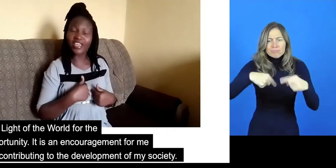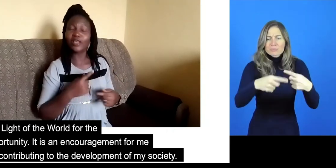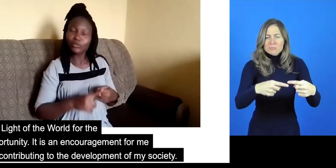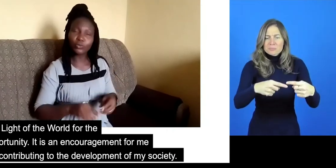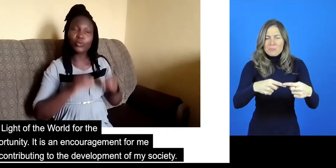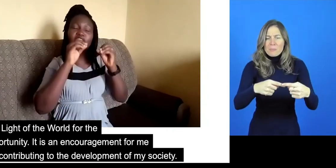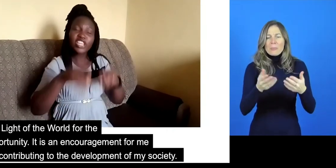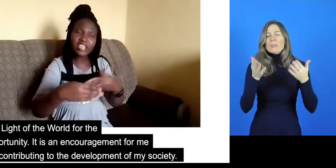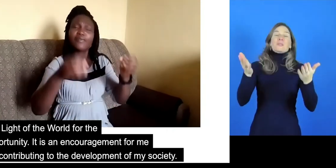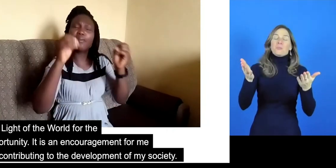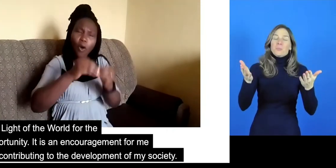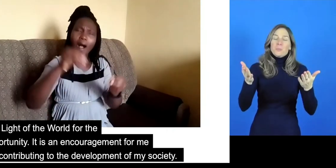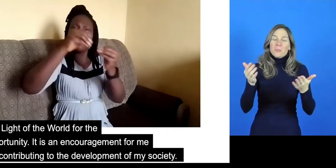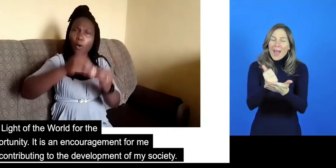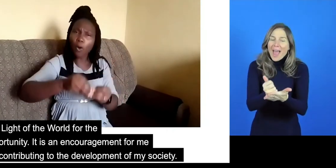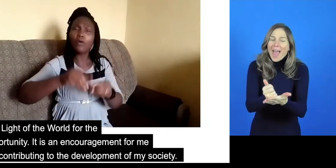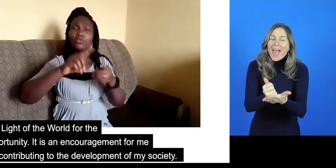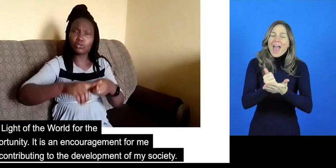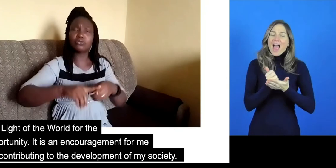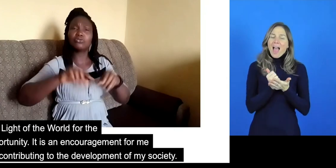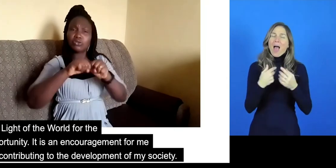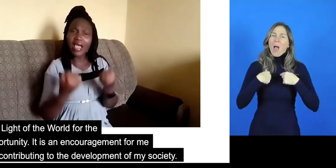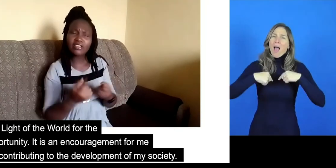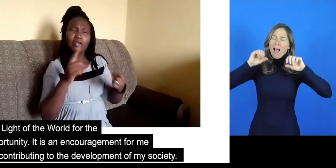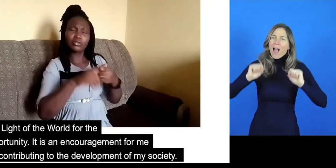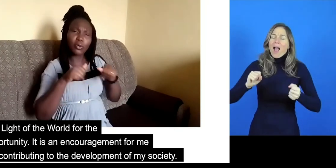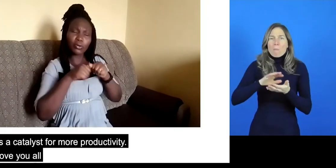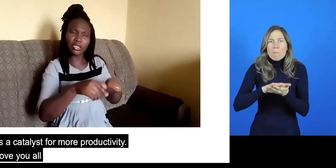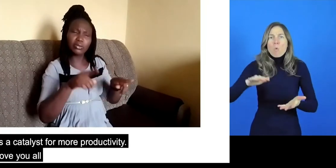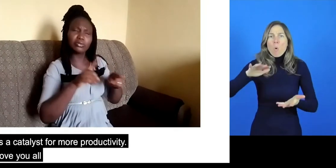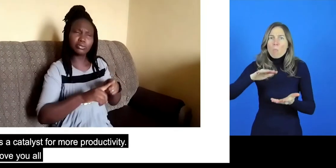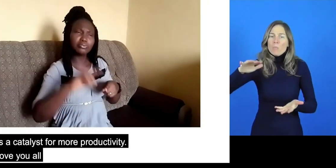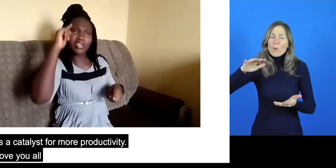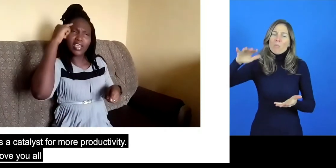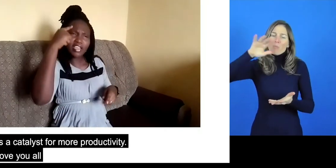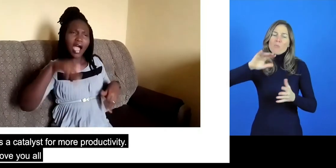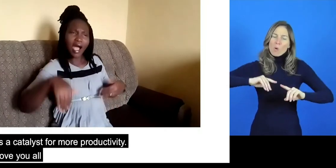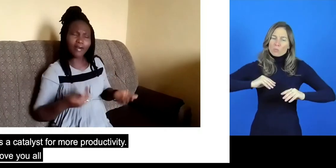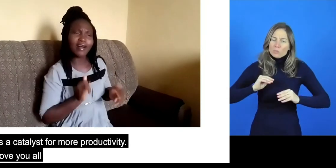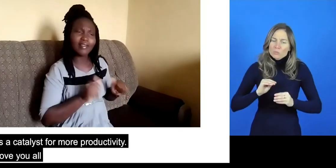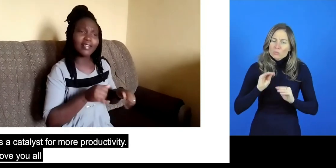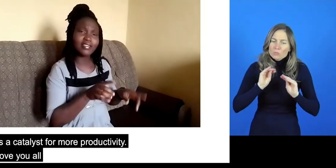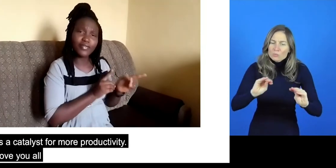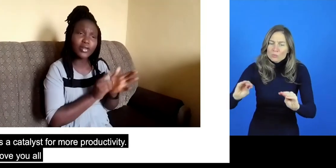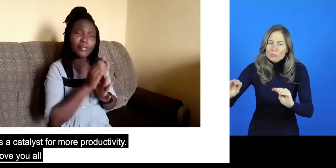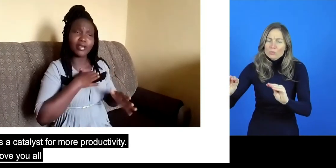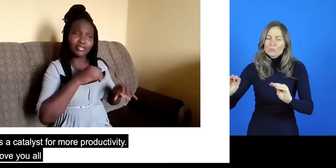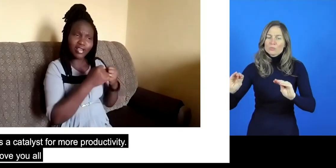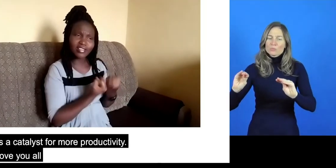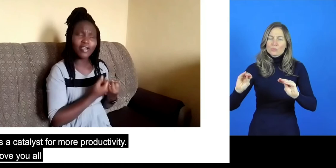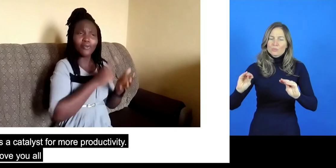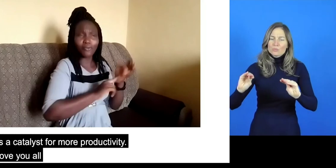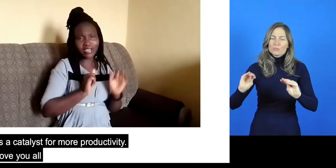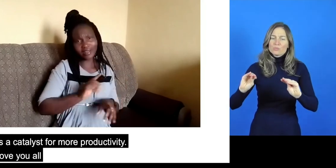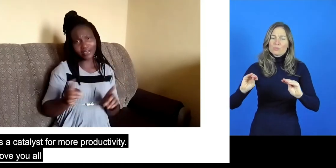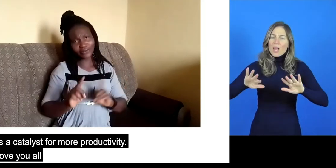encourage me to give more and more to society, to continue to think, how can I develop my